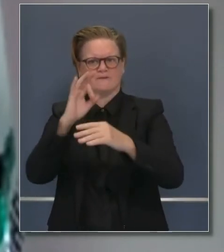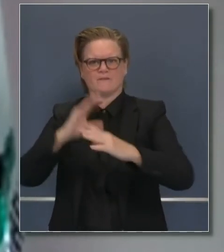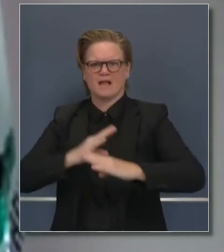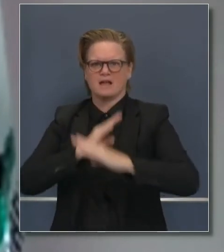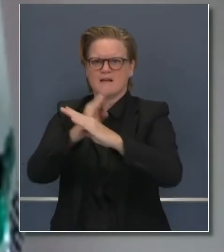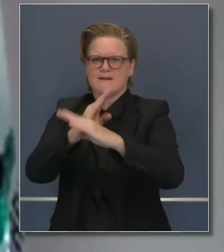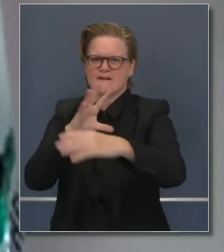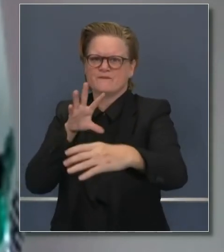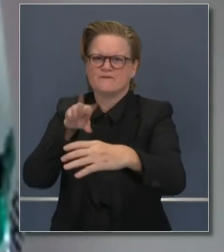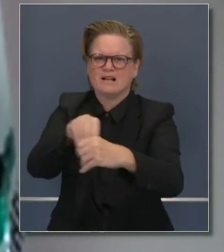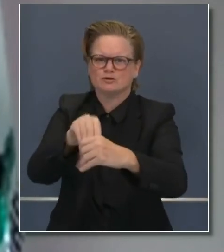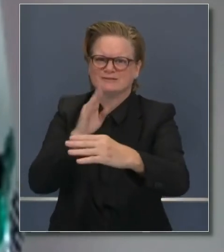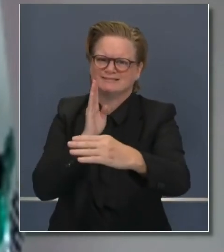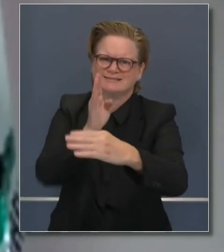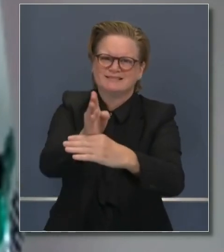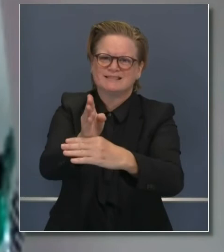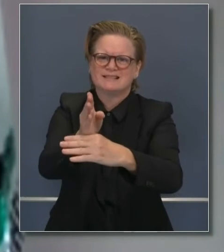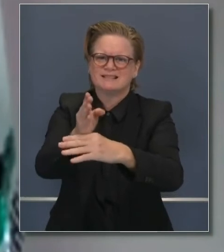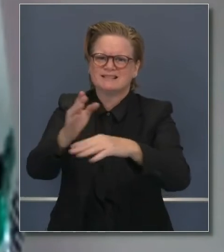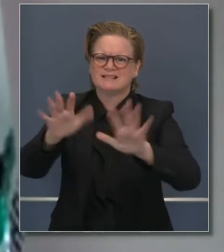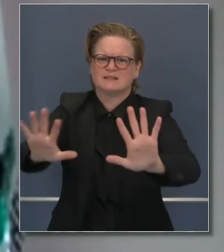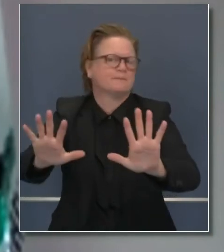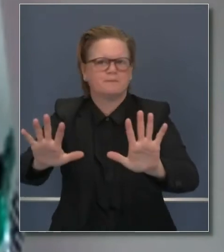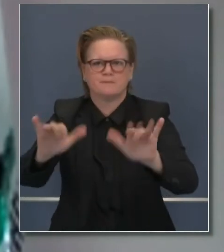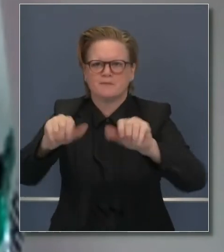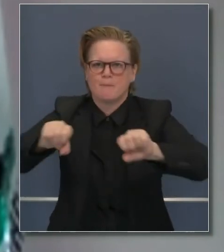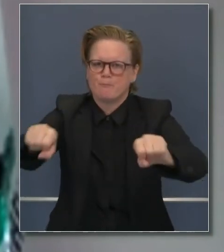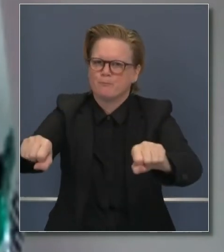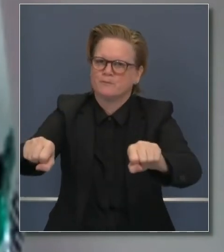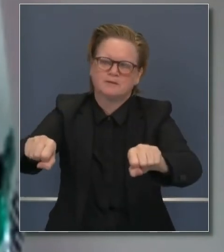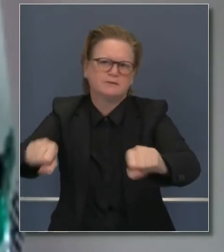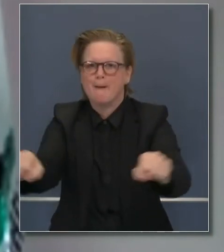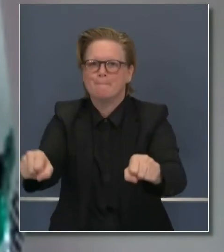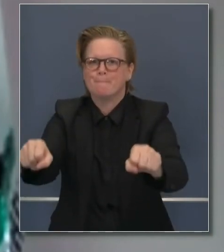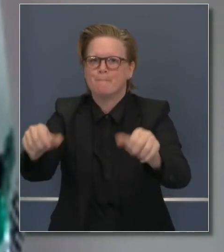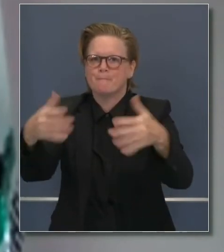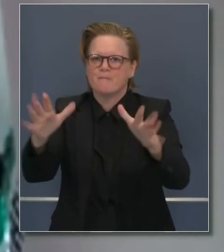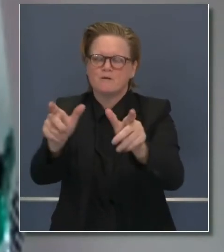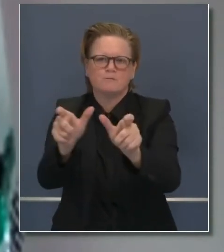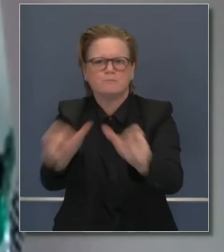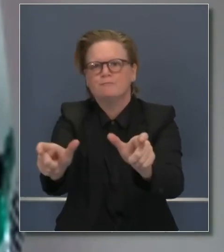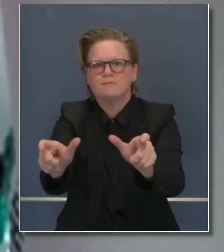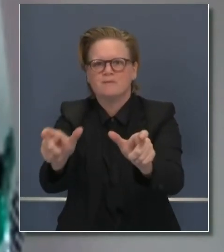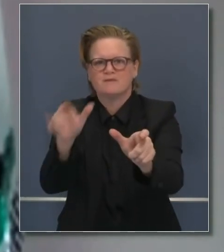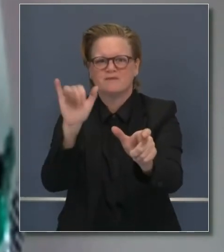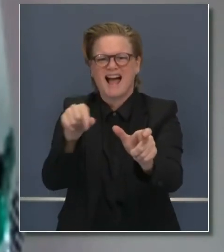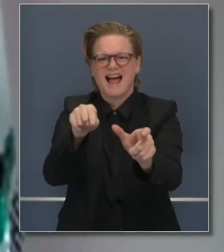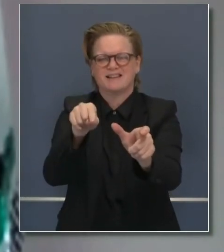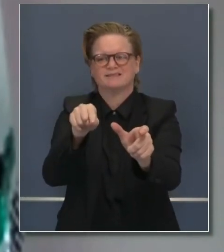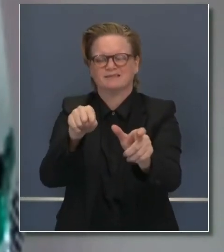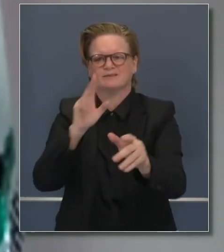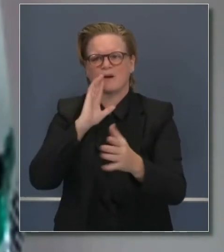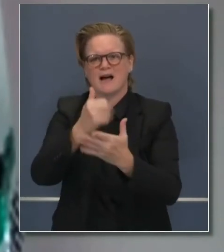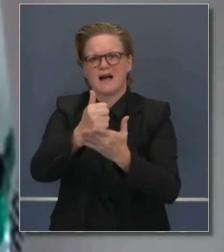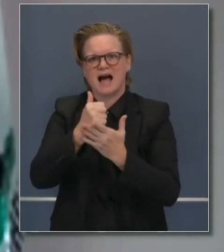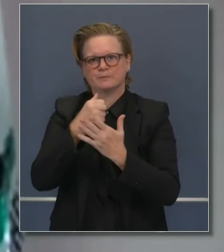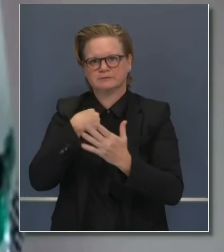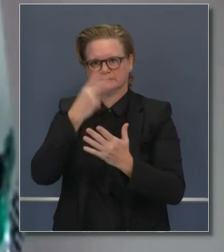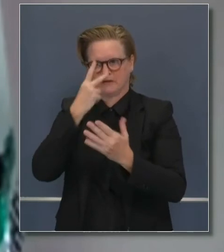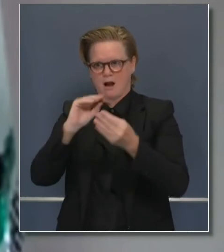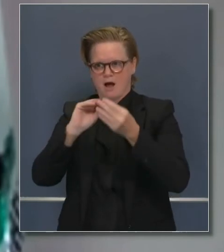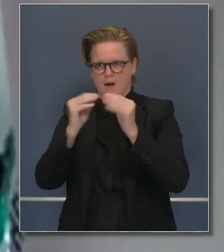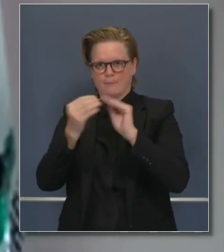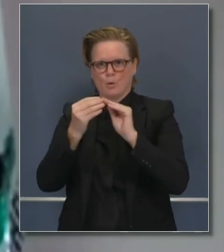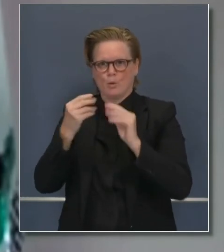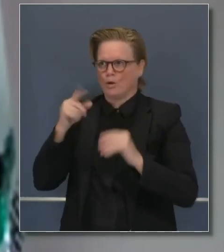it now, especially when we see an erosion of that ICU capacity, that's those